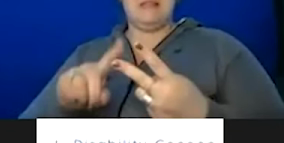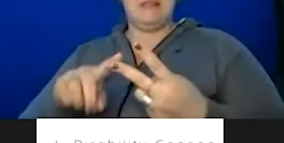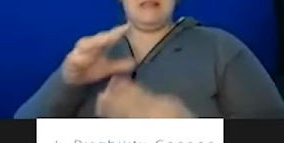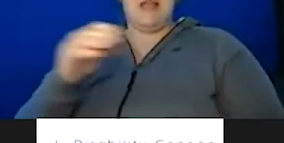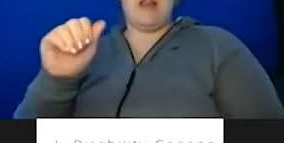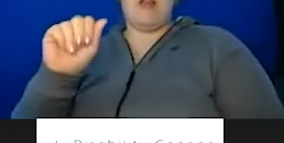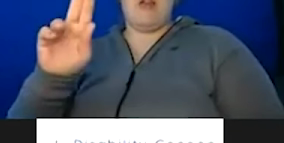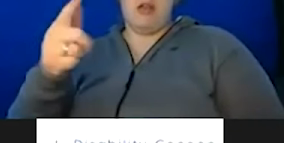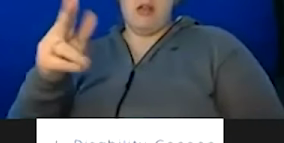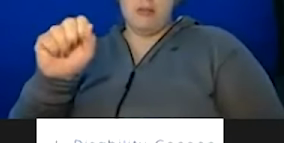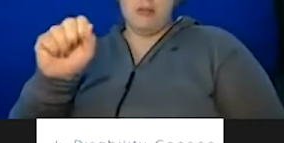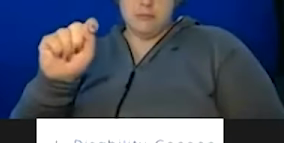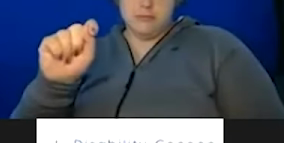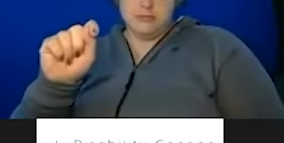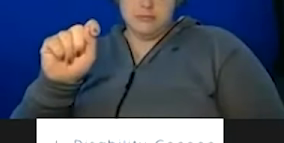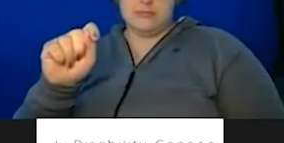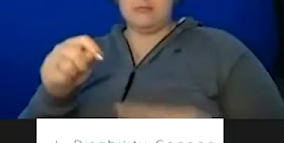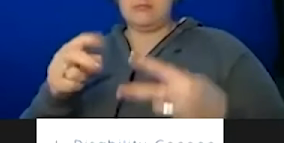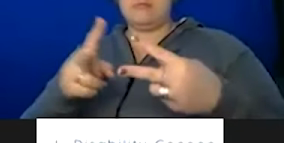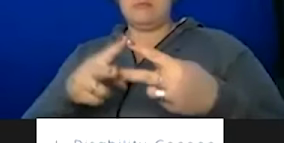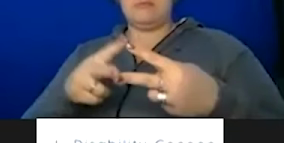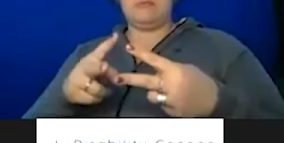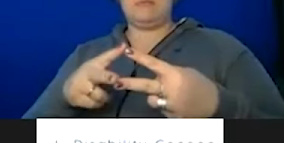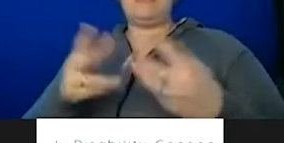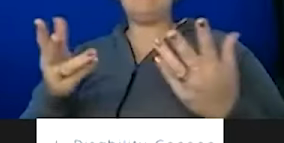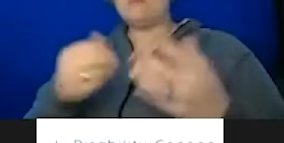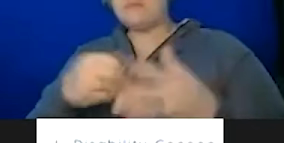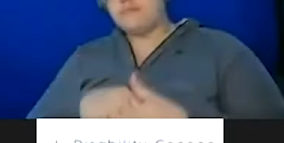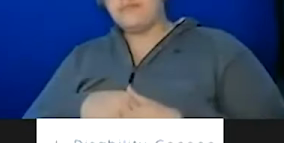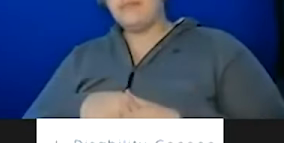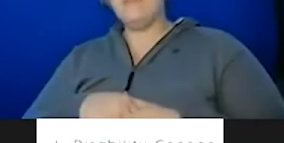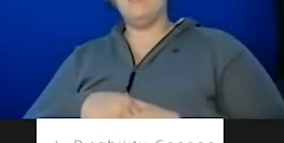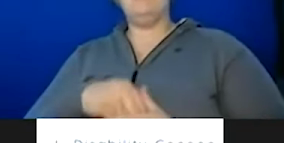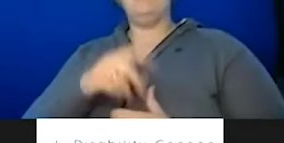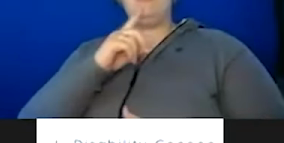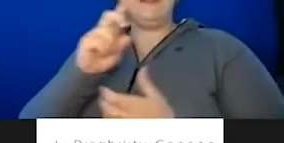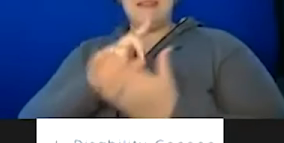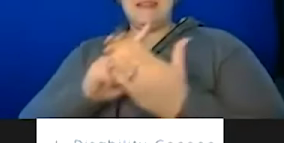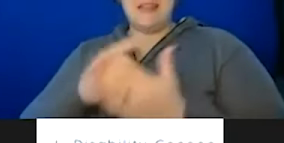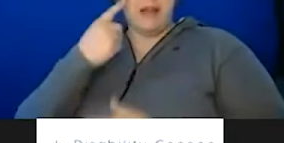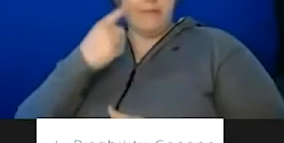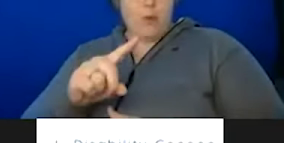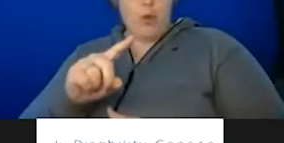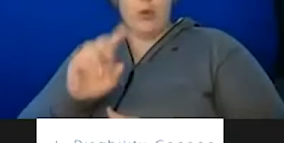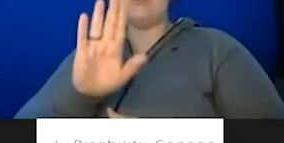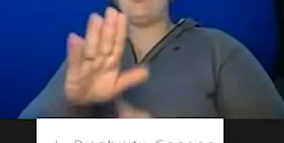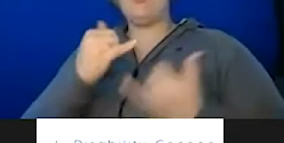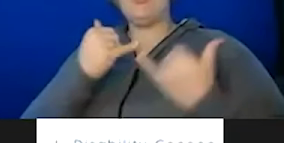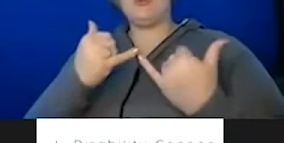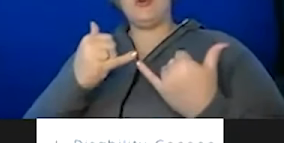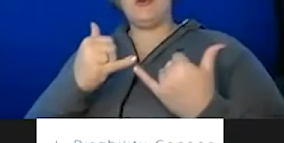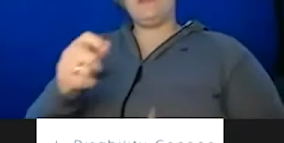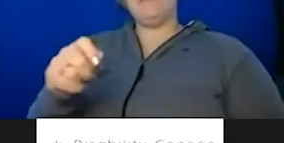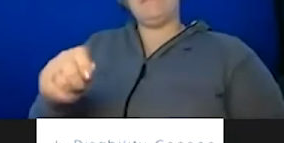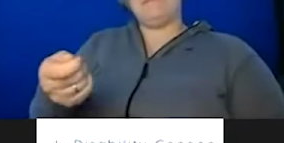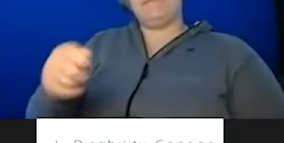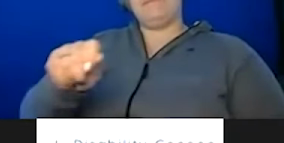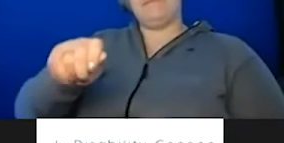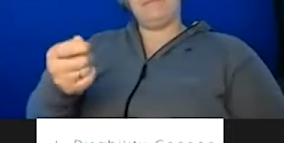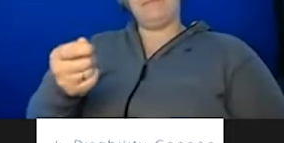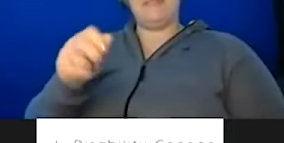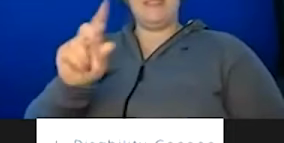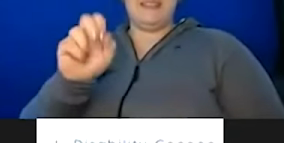And really, they are designed to go over your existing deadbolt and then connect to the internet,